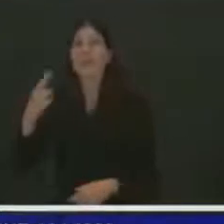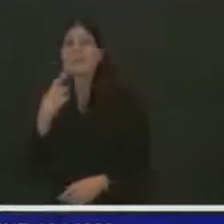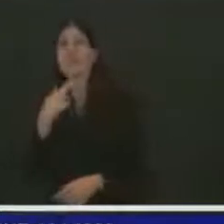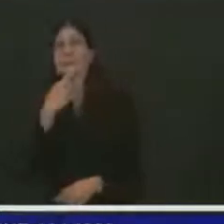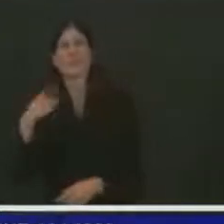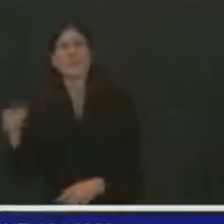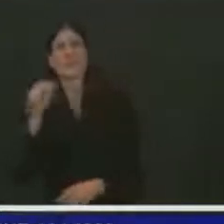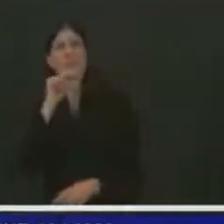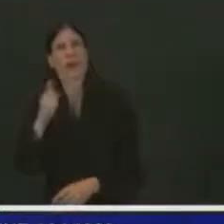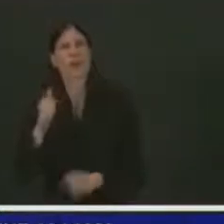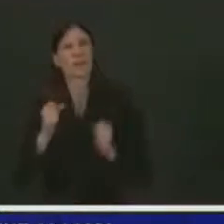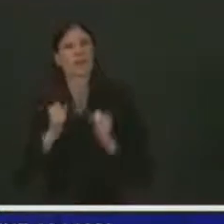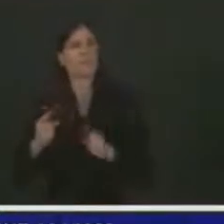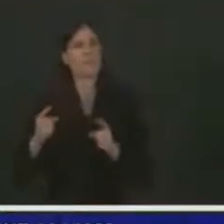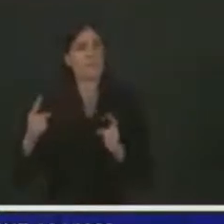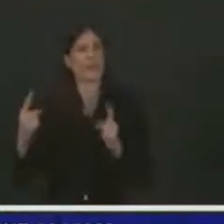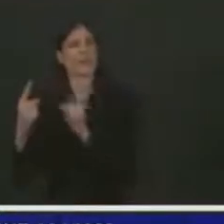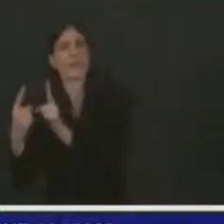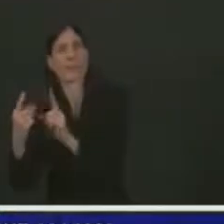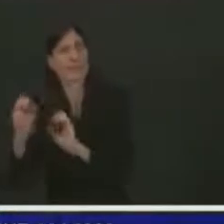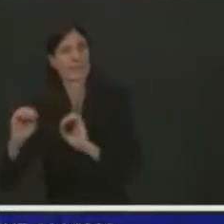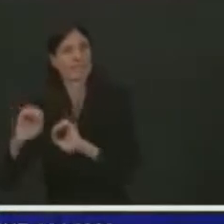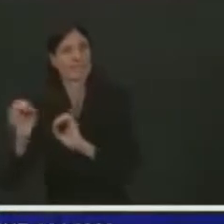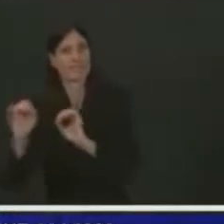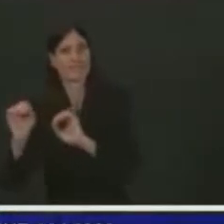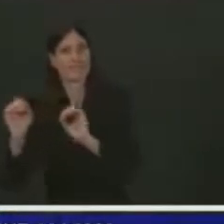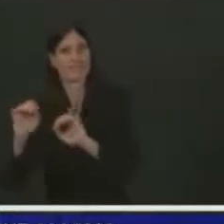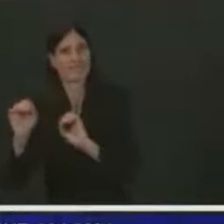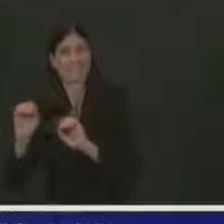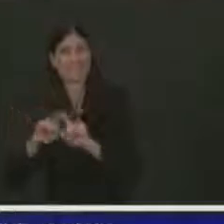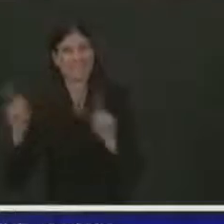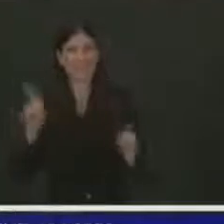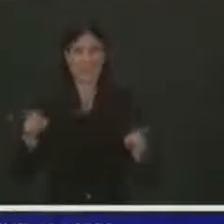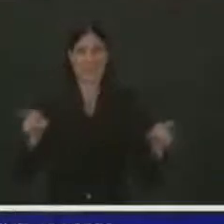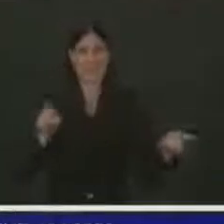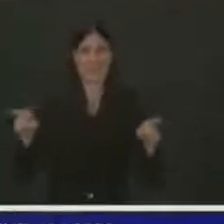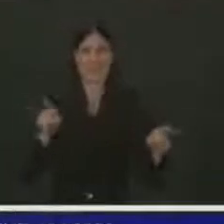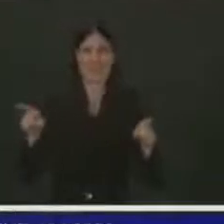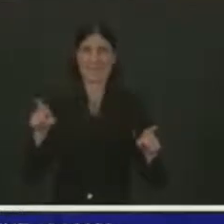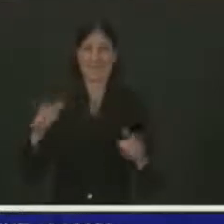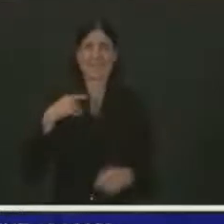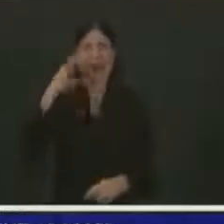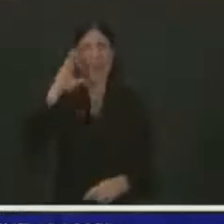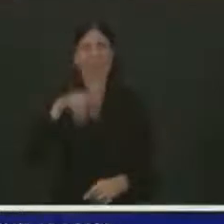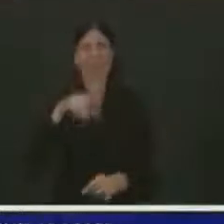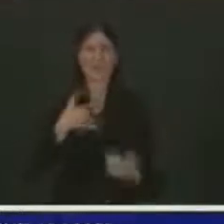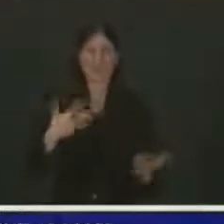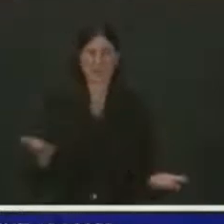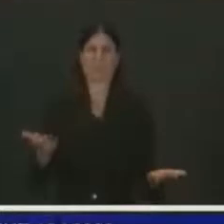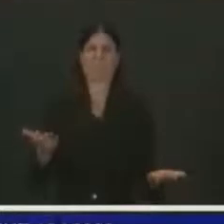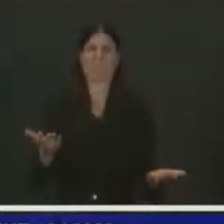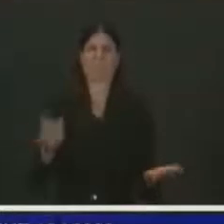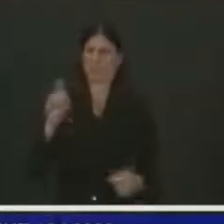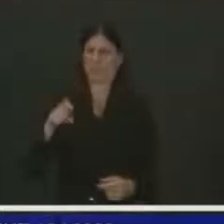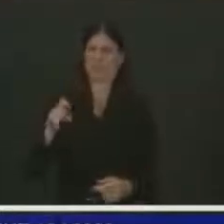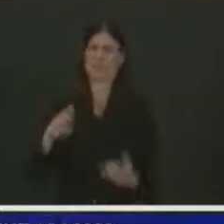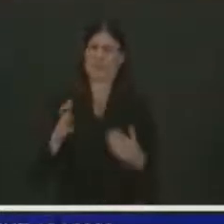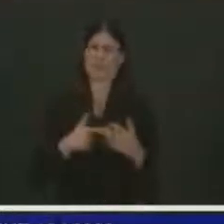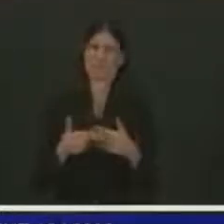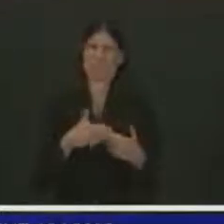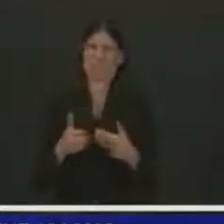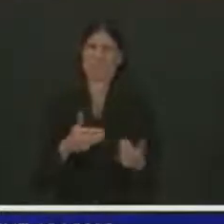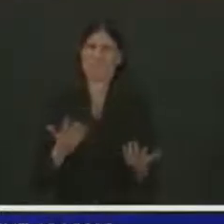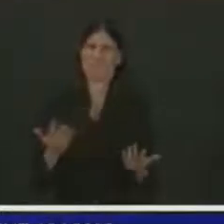tough call, believe me. It is a tough call, but we said, there is a difference between an event with mingling and everyone knows each